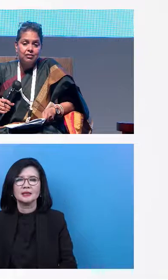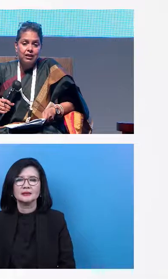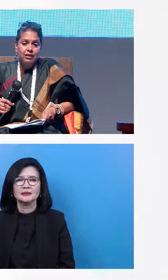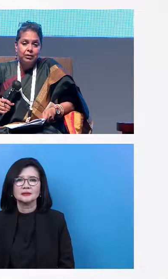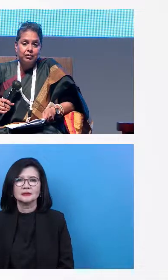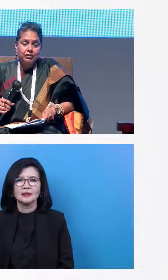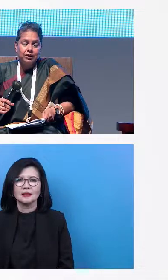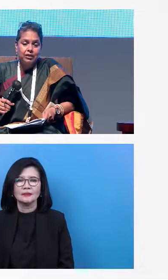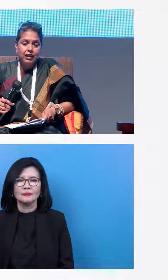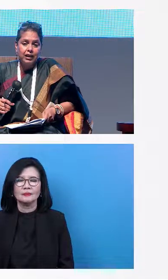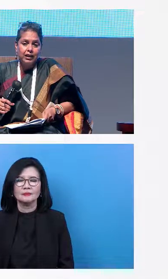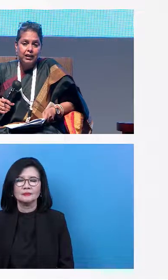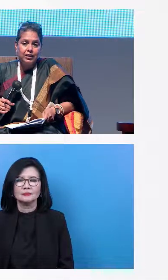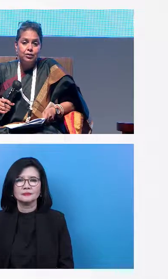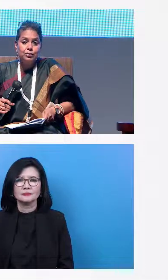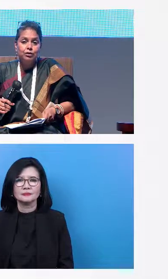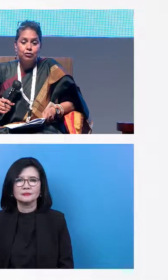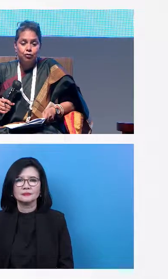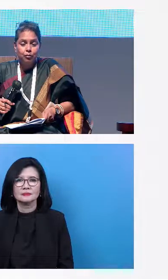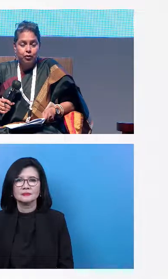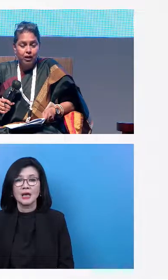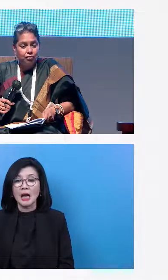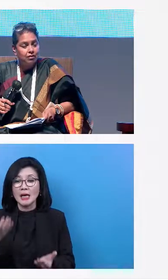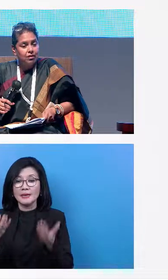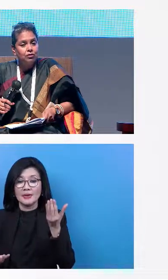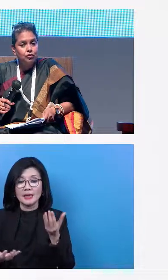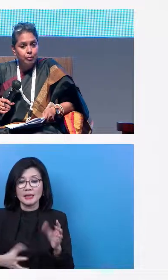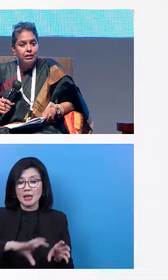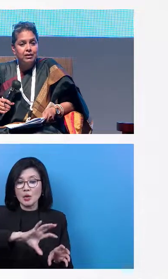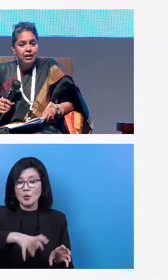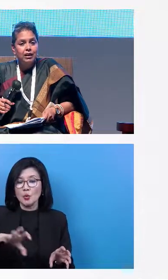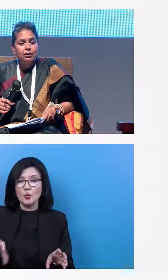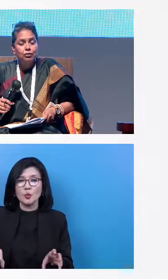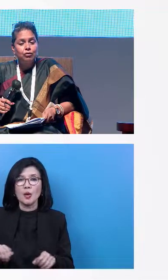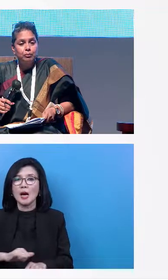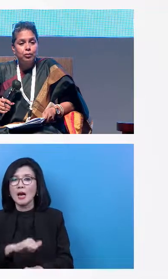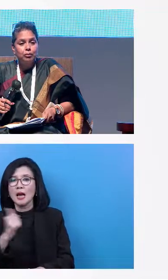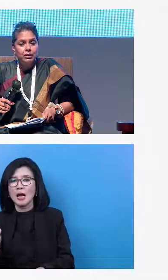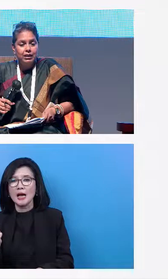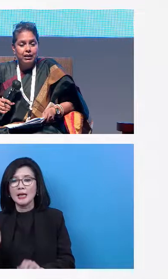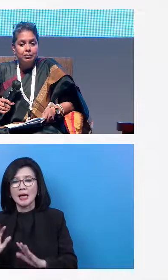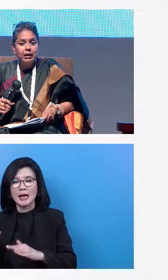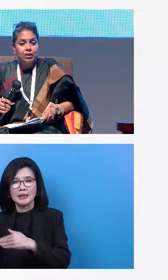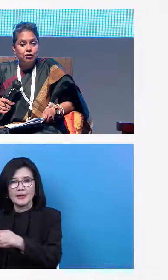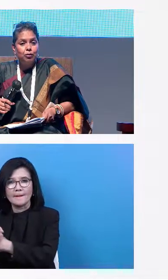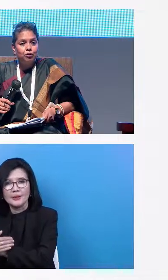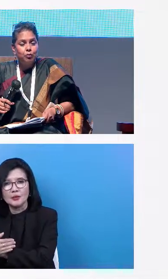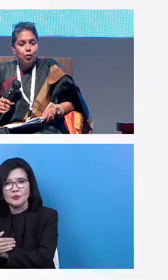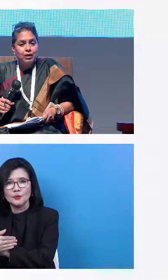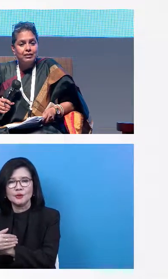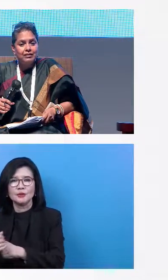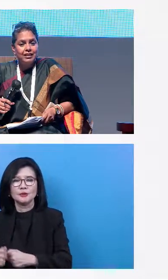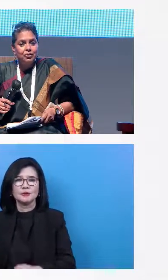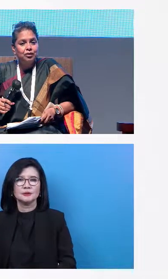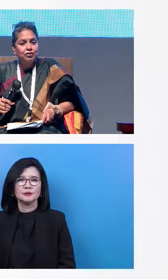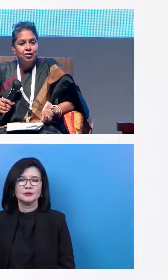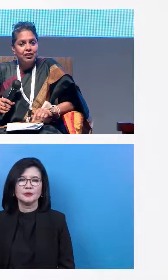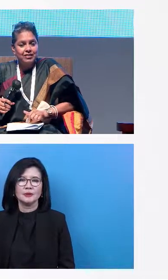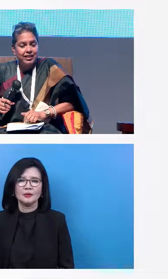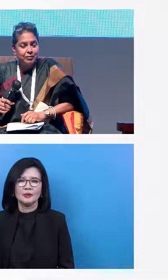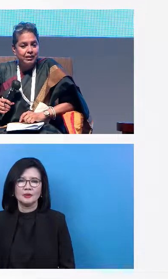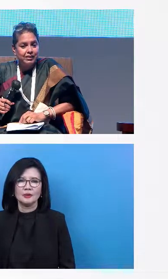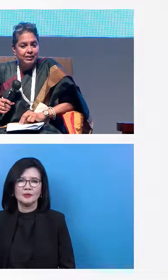regions, that there was a high use of social protection as an instrument to support, but then you also warn us that, it is